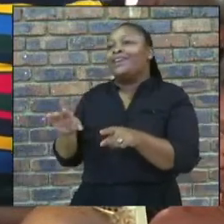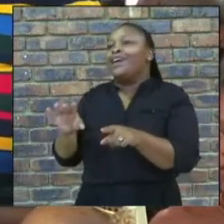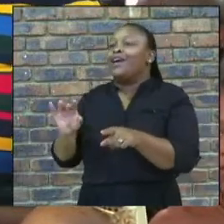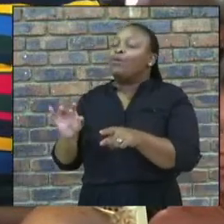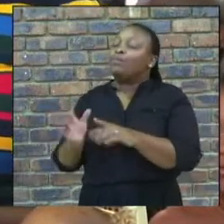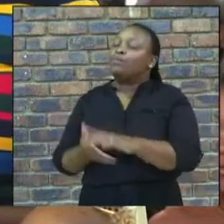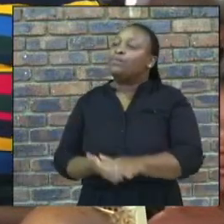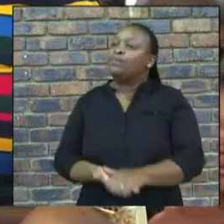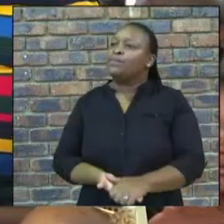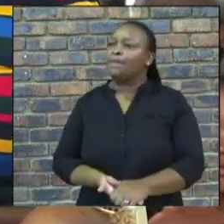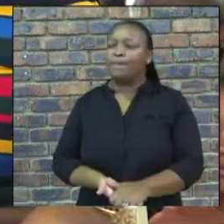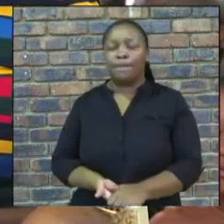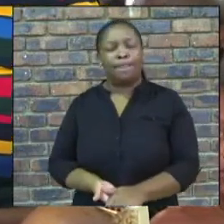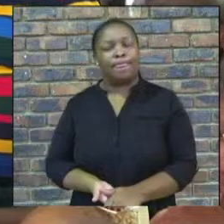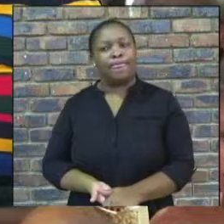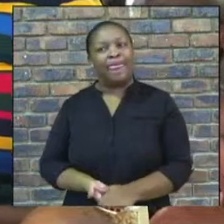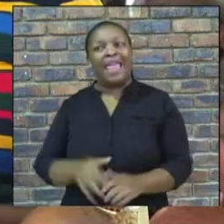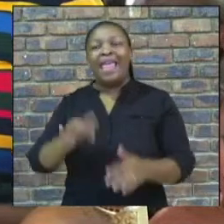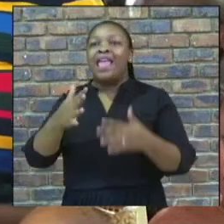that even the least